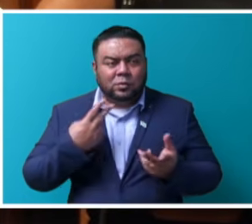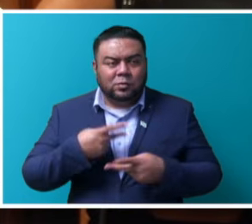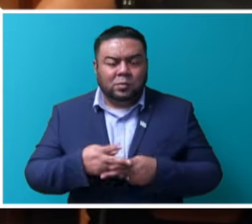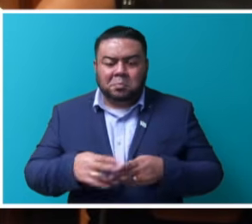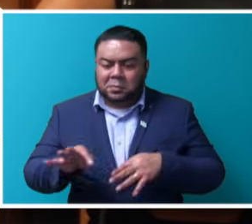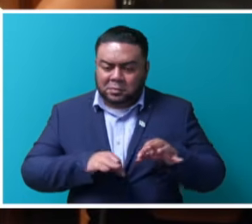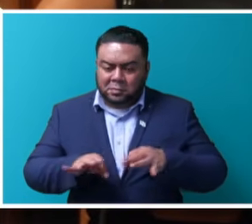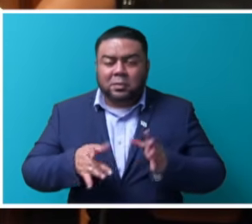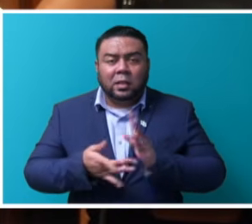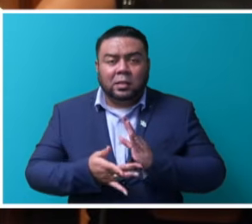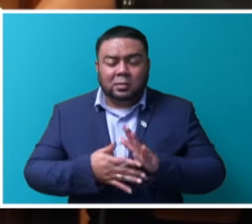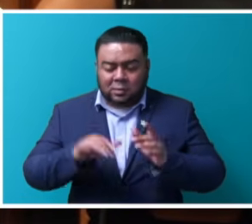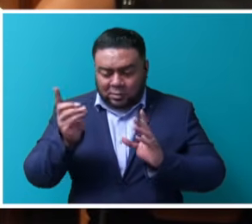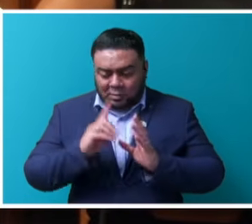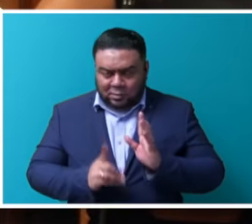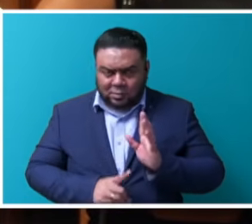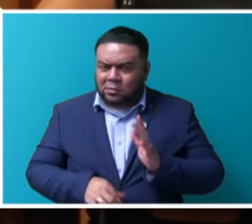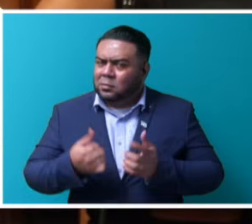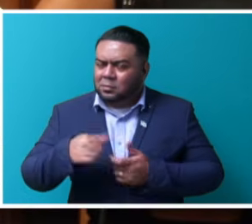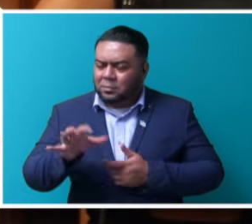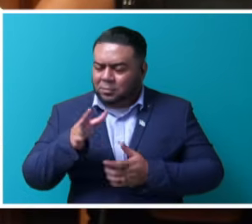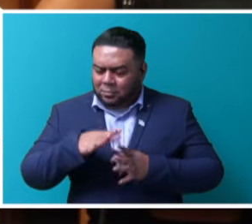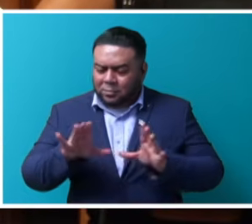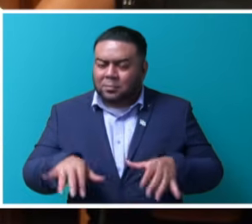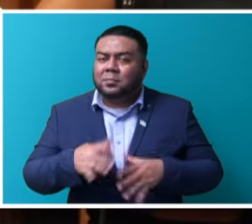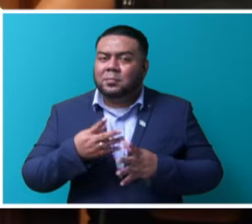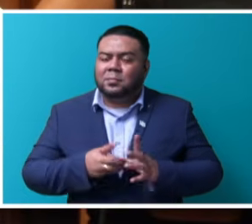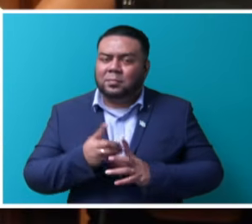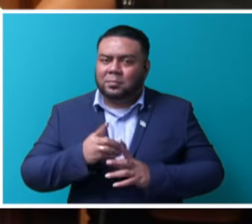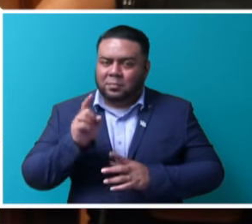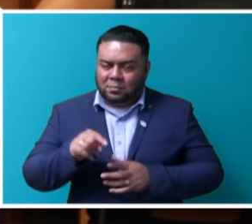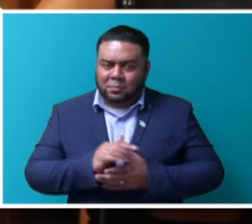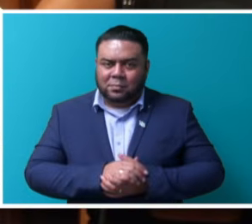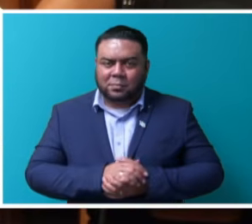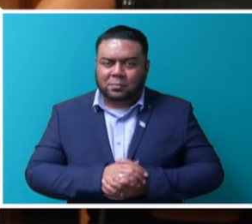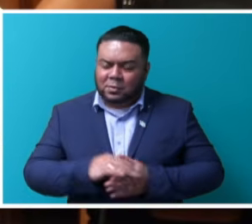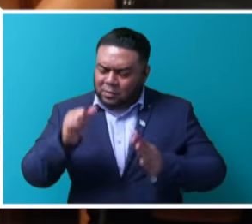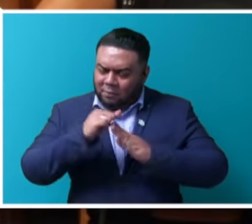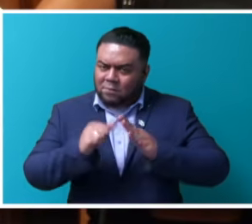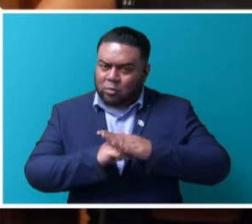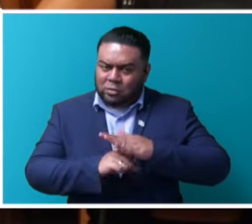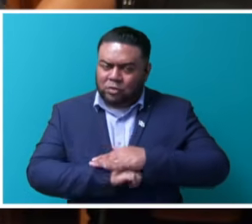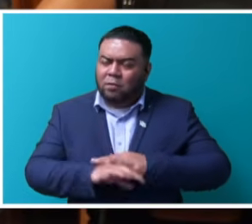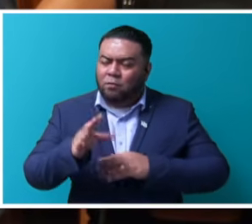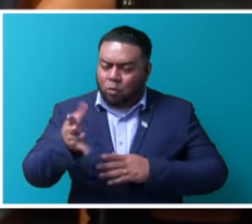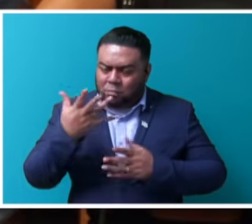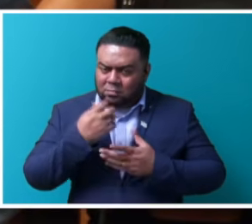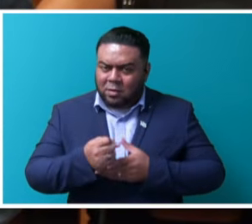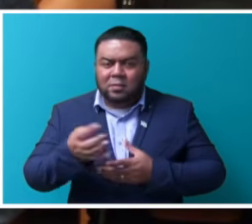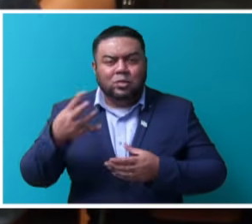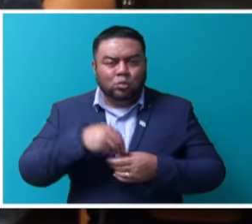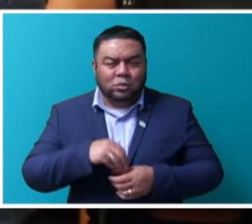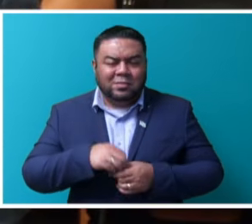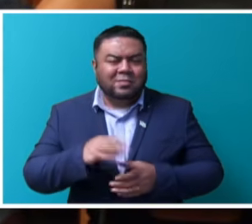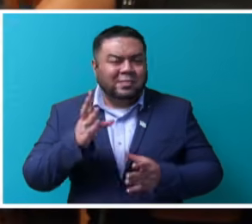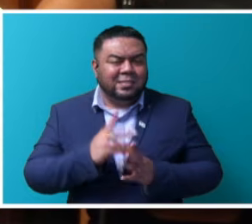technology design, and use case development. These efforts are laying the foundation for a secure and inclusive